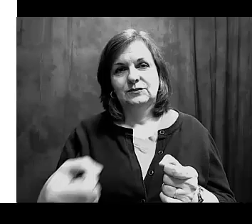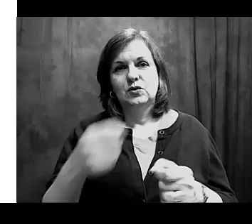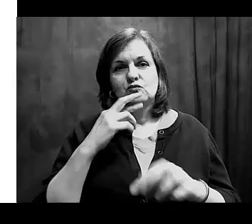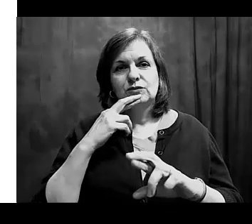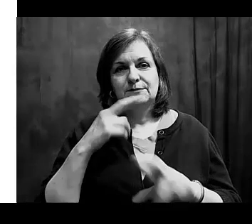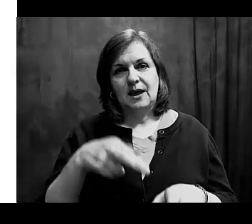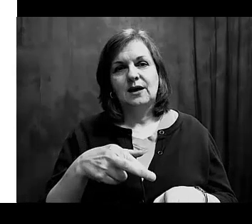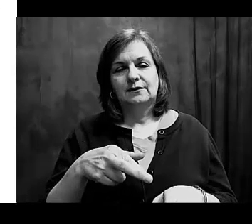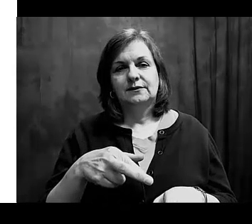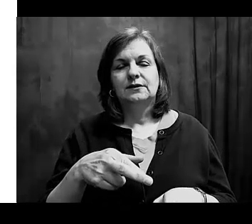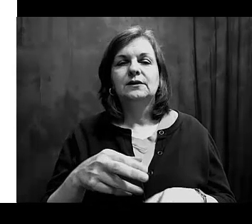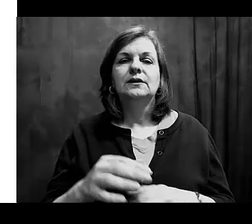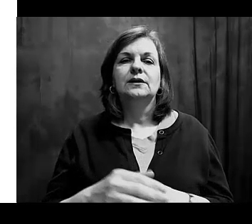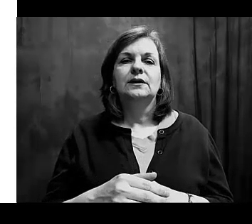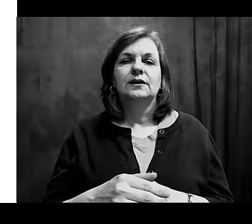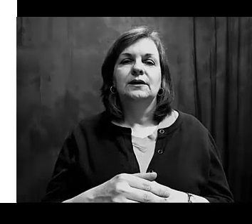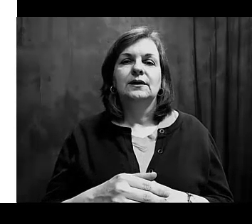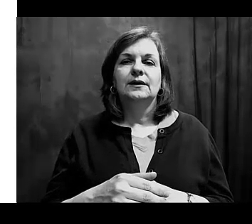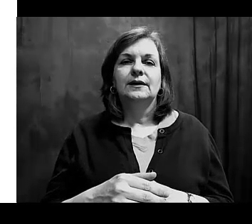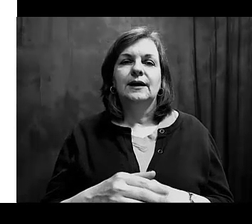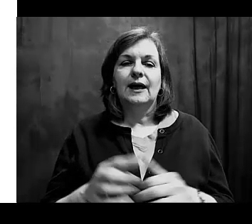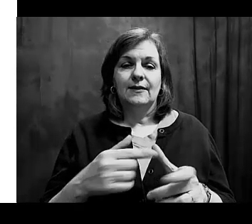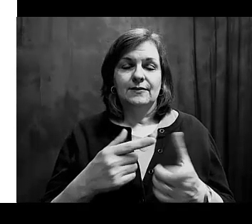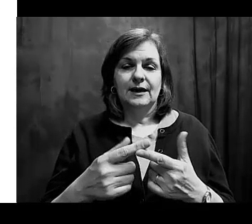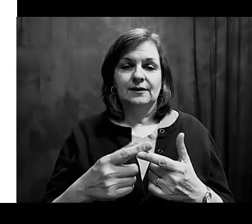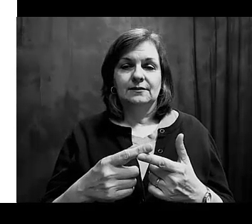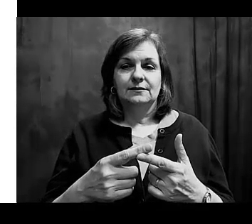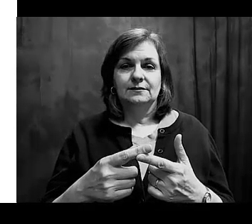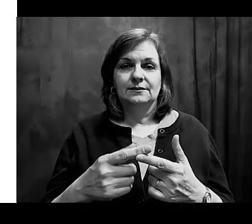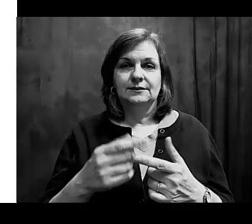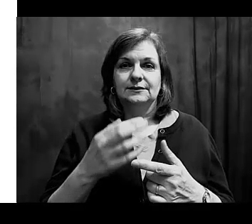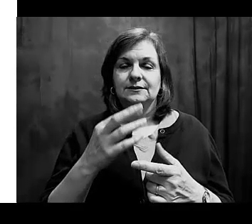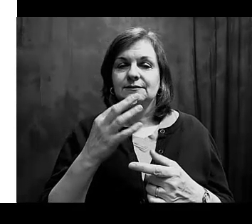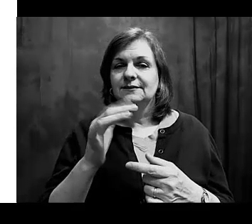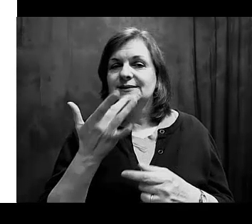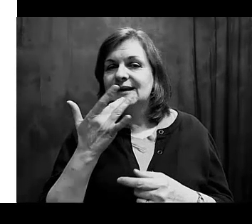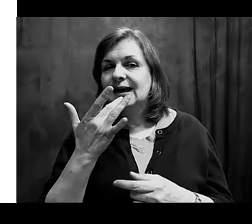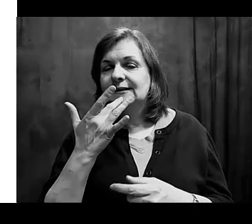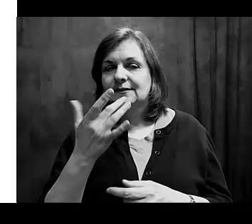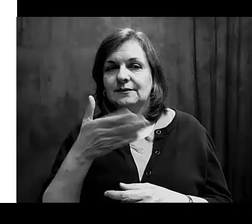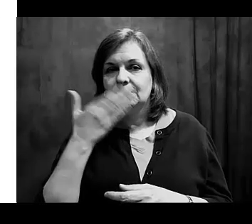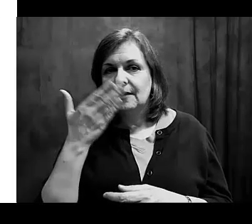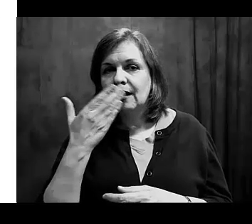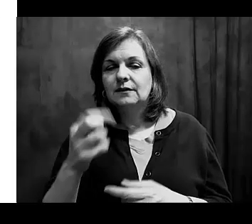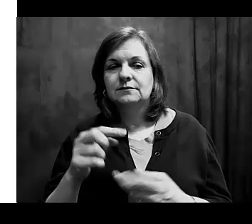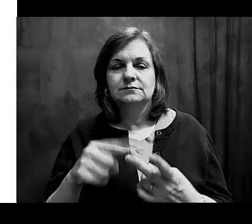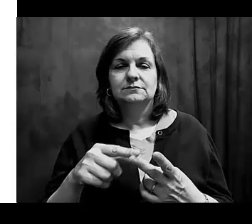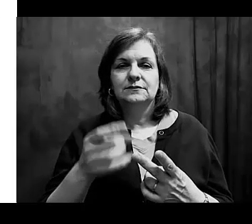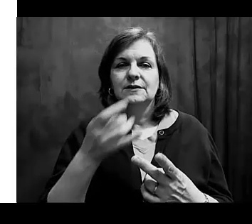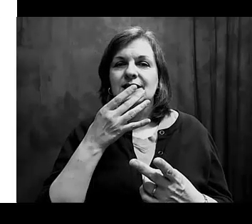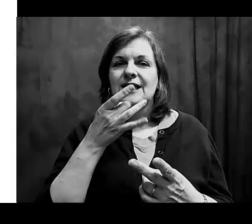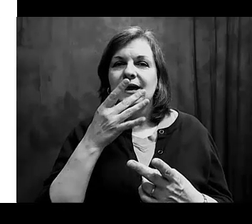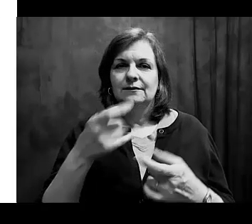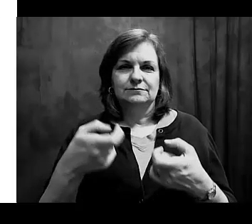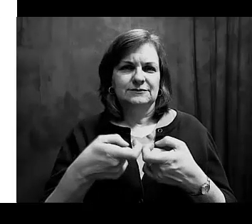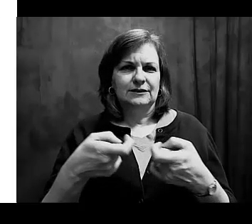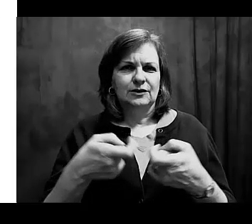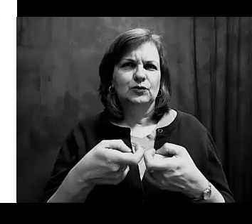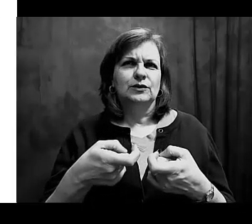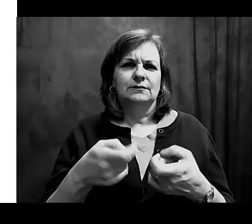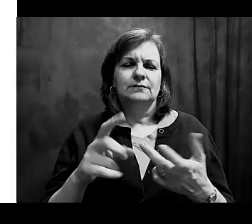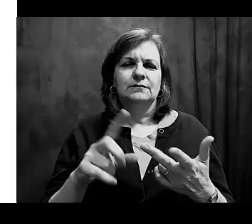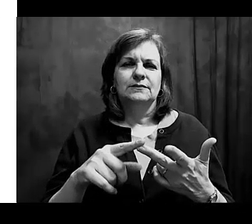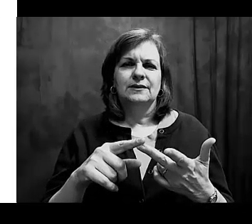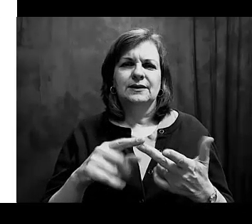very boring chemical scientific explanation for how you sense something. It is not romantic in any